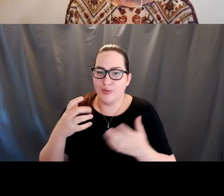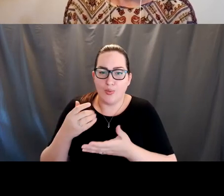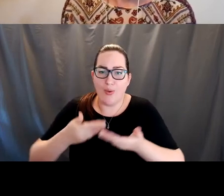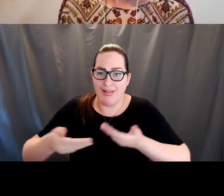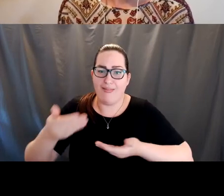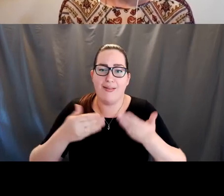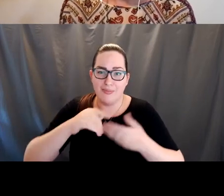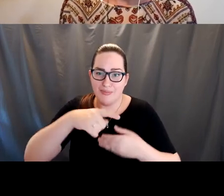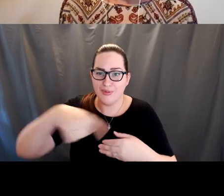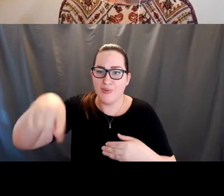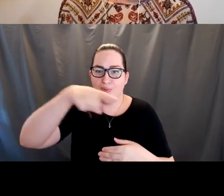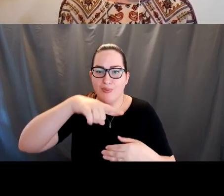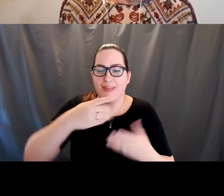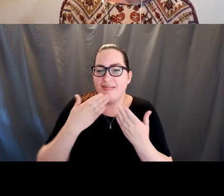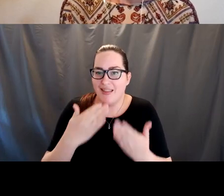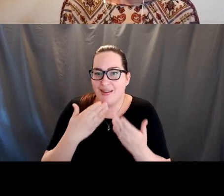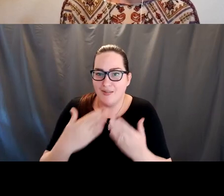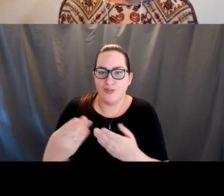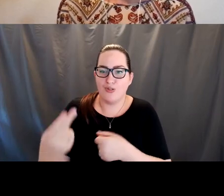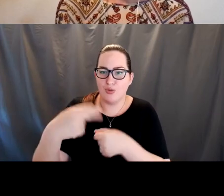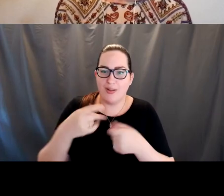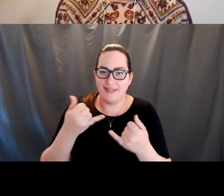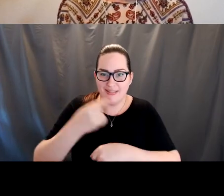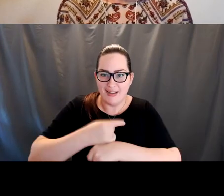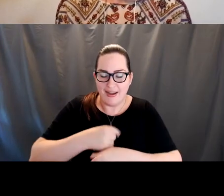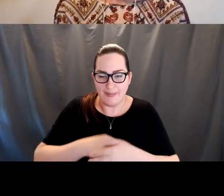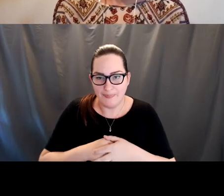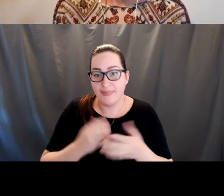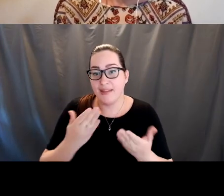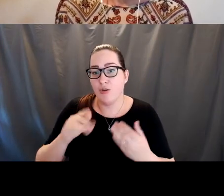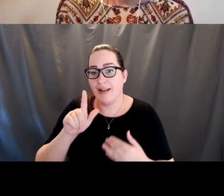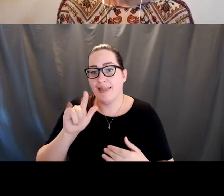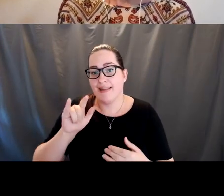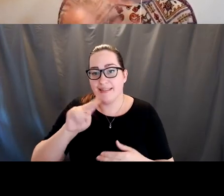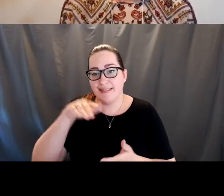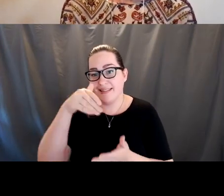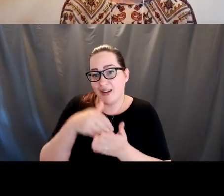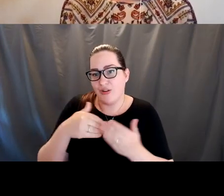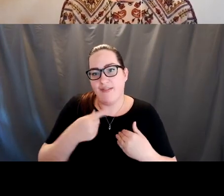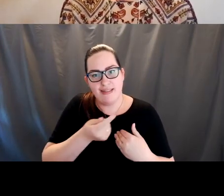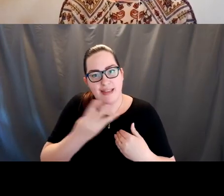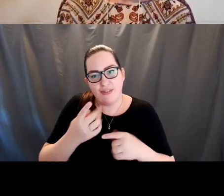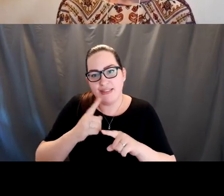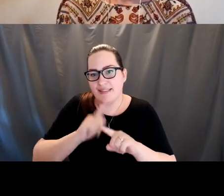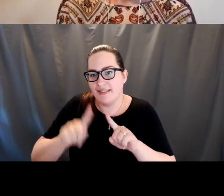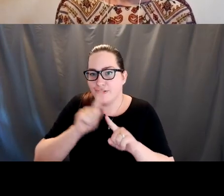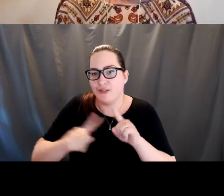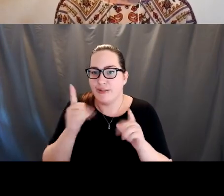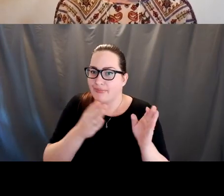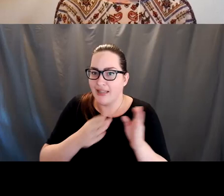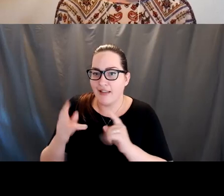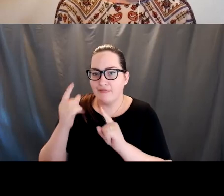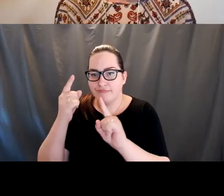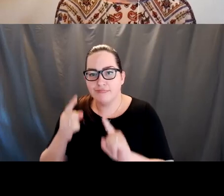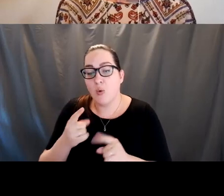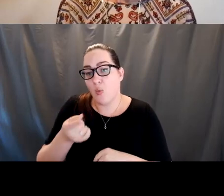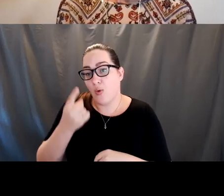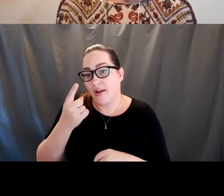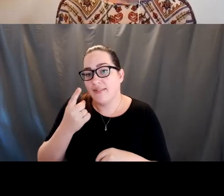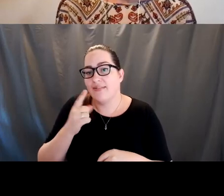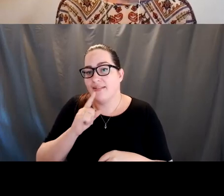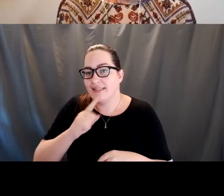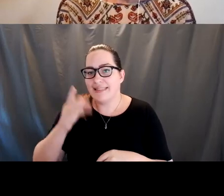today. At the Lytton Center, we have a number of initiatives and programs, one of which is our speaker series. Today, we are